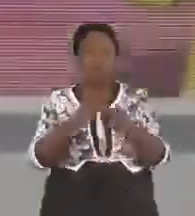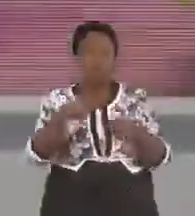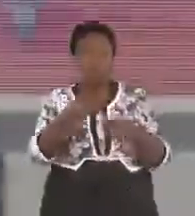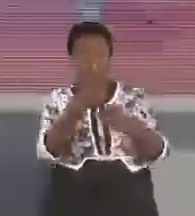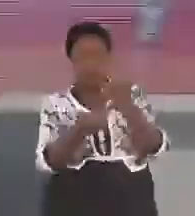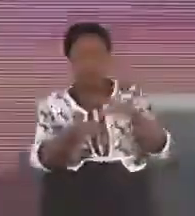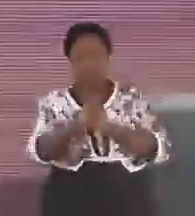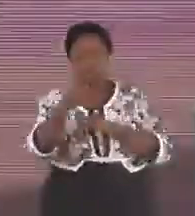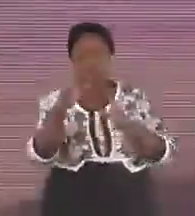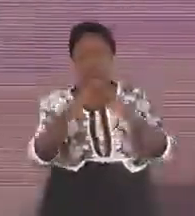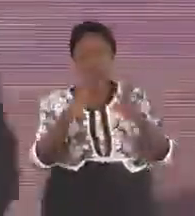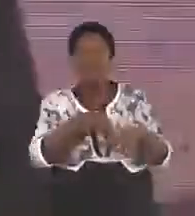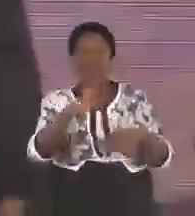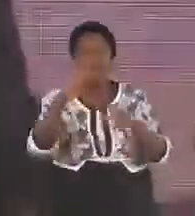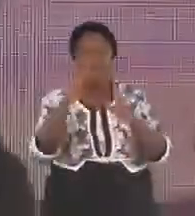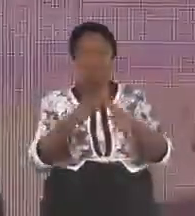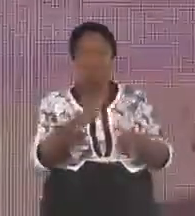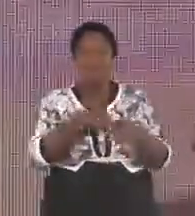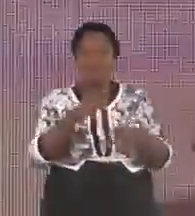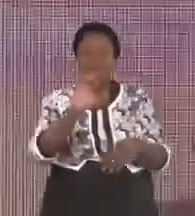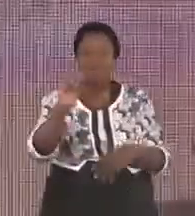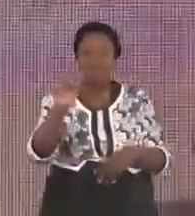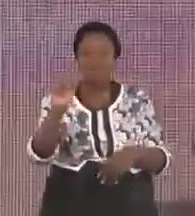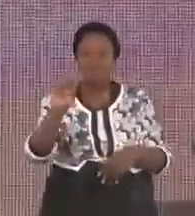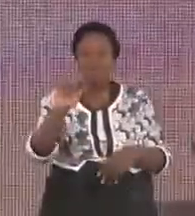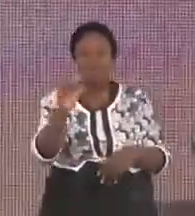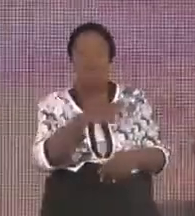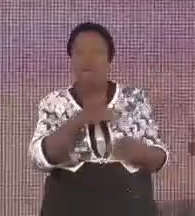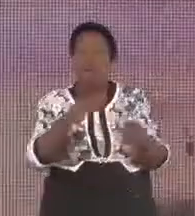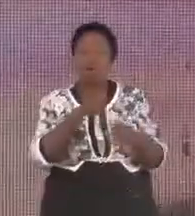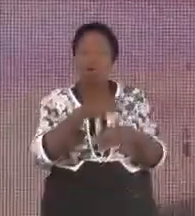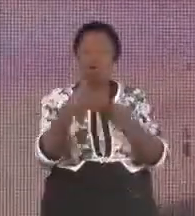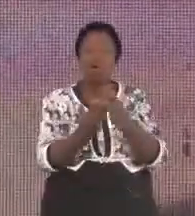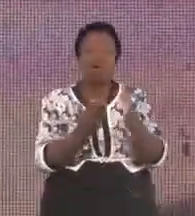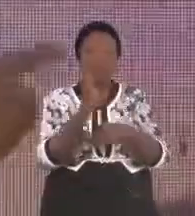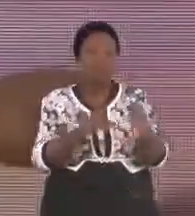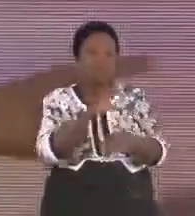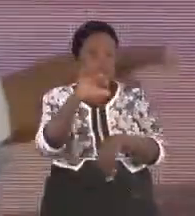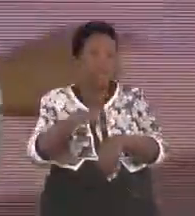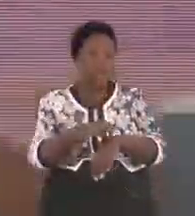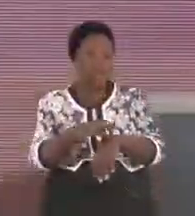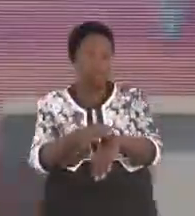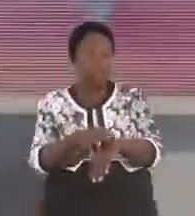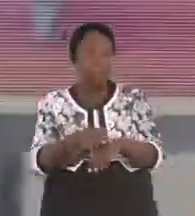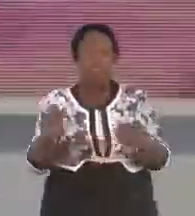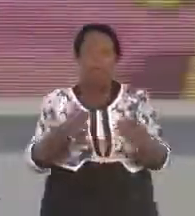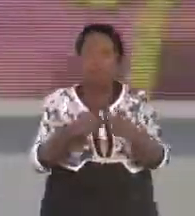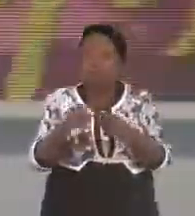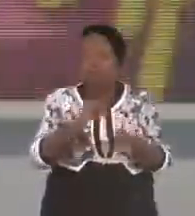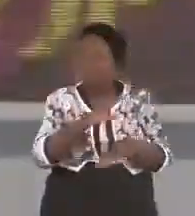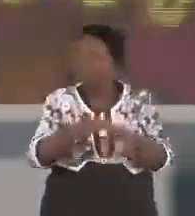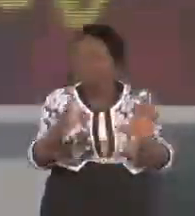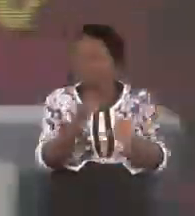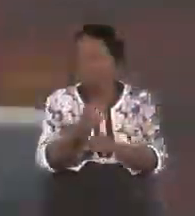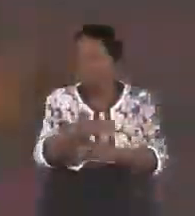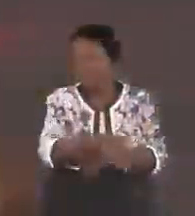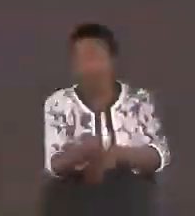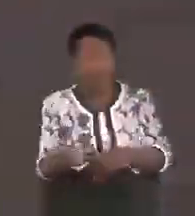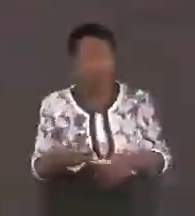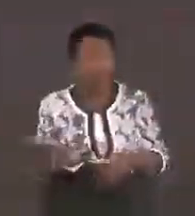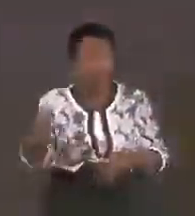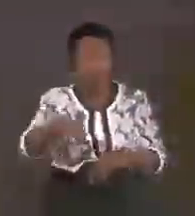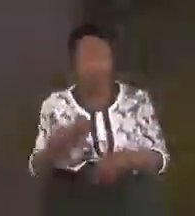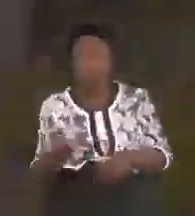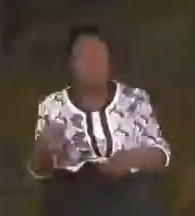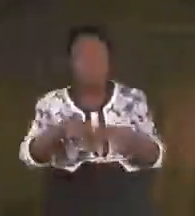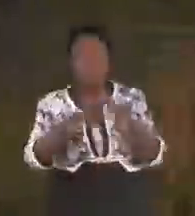and Samaria and to the uttermost part of the earth. If you don't get any other thing in this